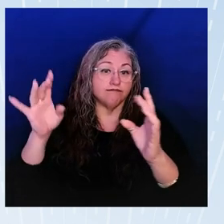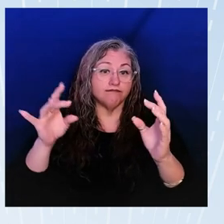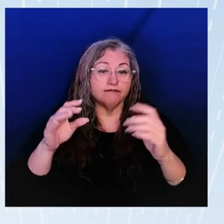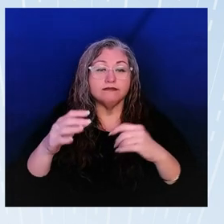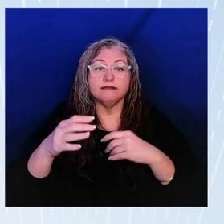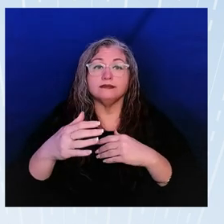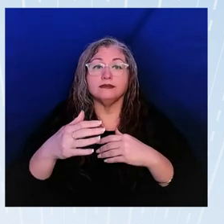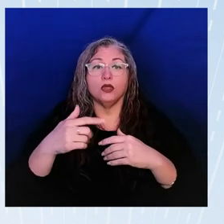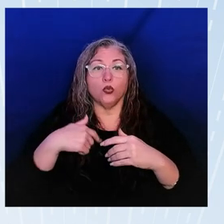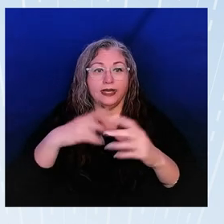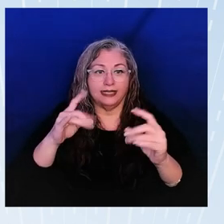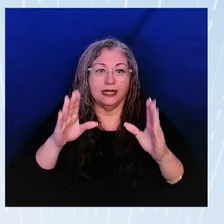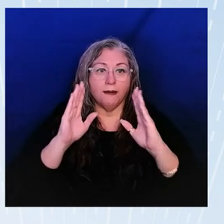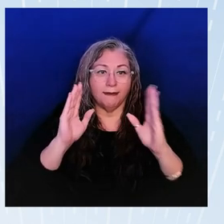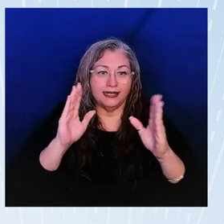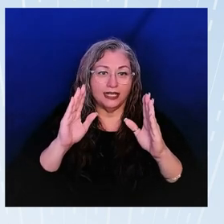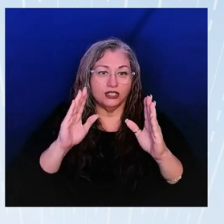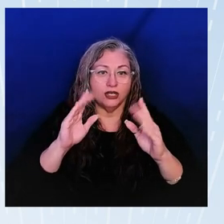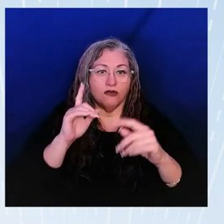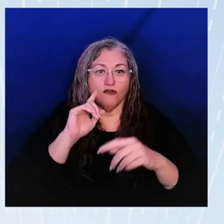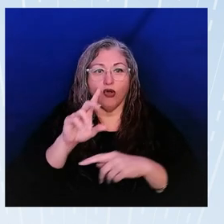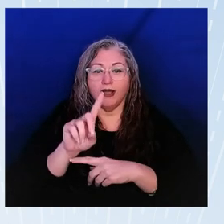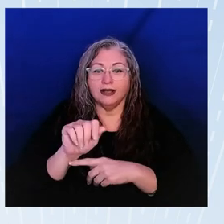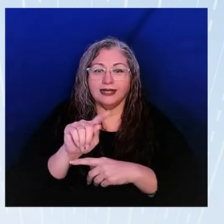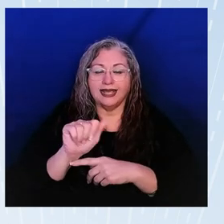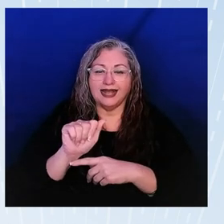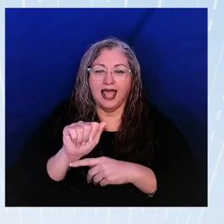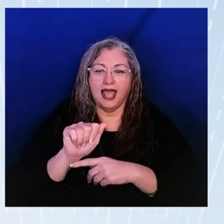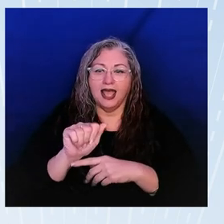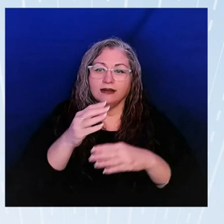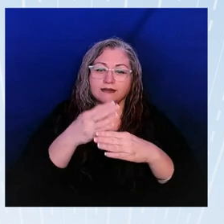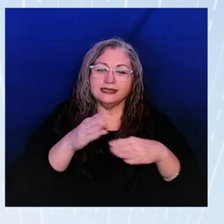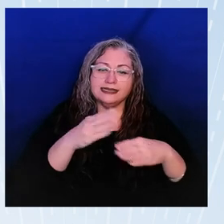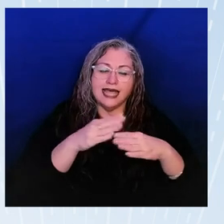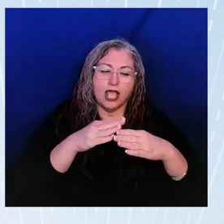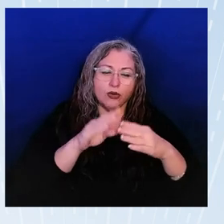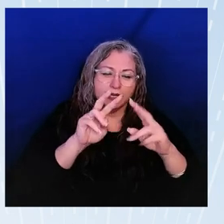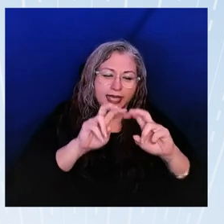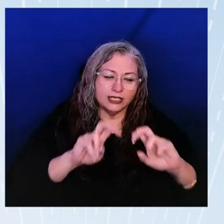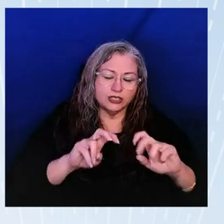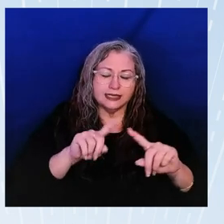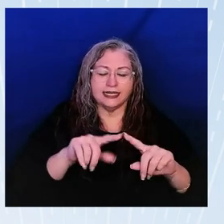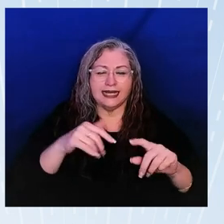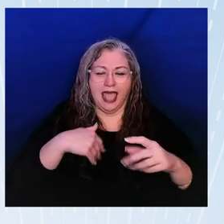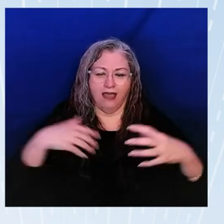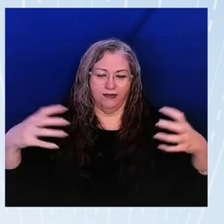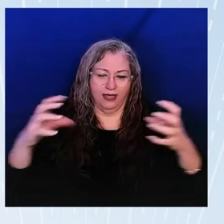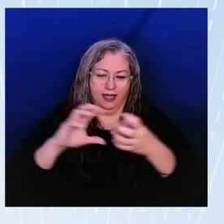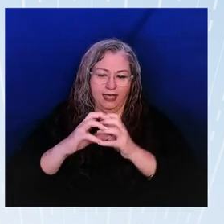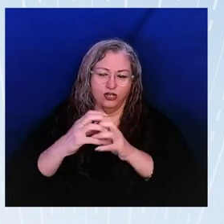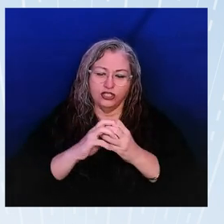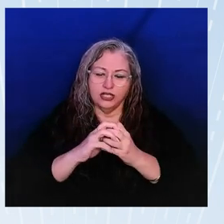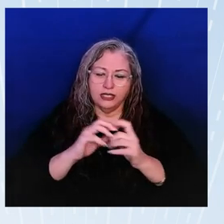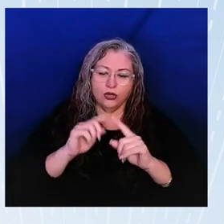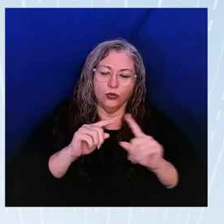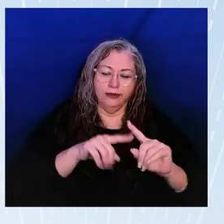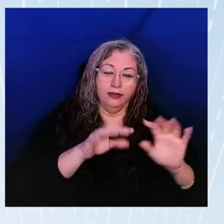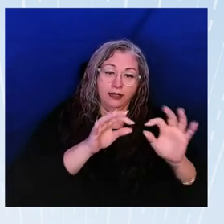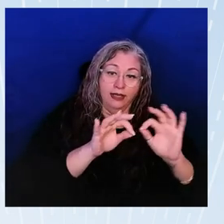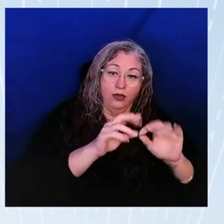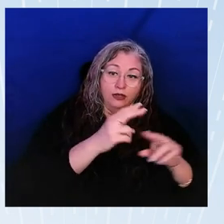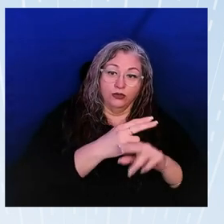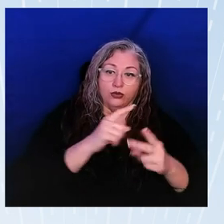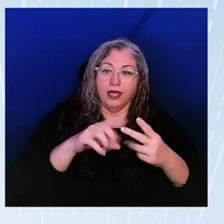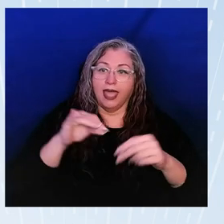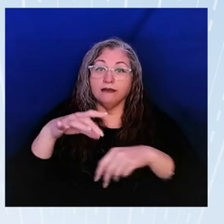we paid attention to for the Data Disaggregation Committee, is that there's an intersection between language use and